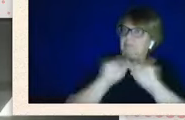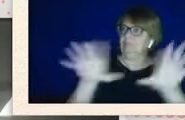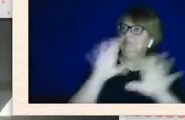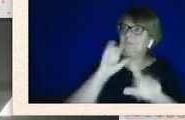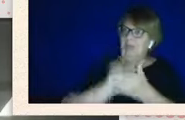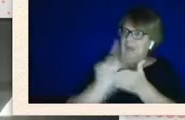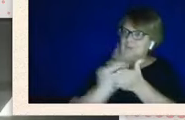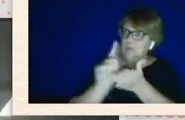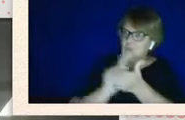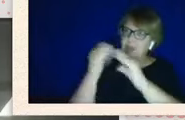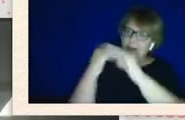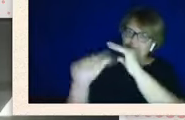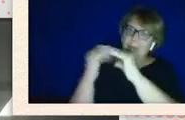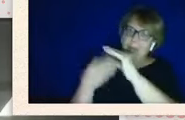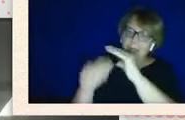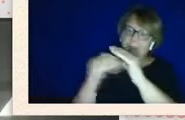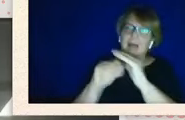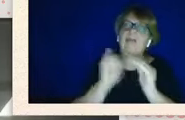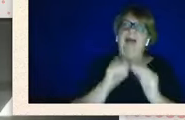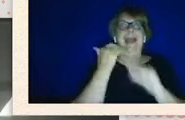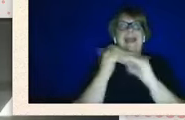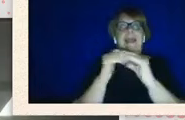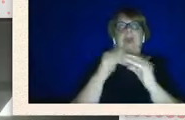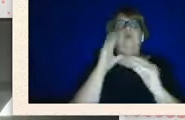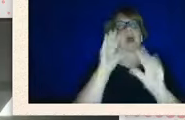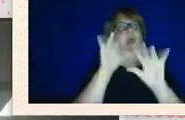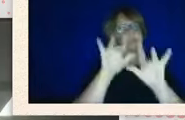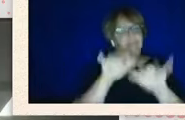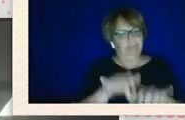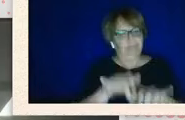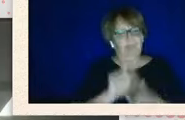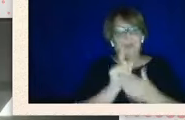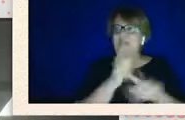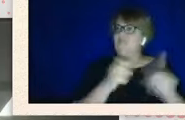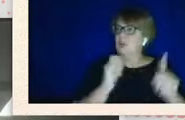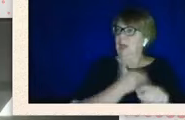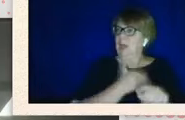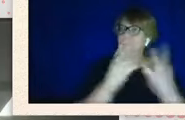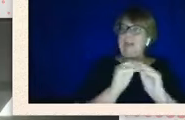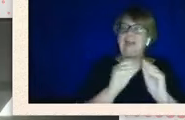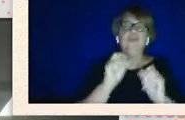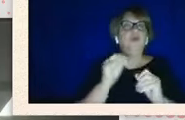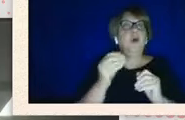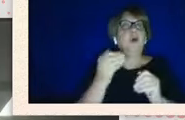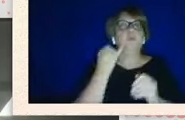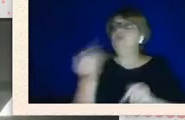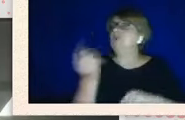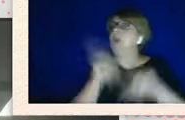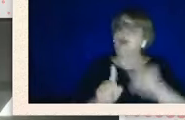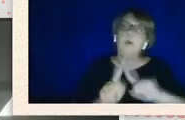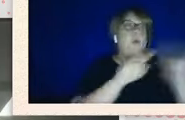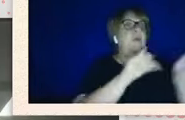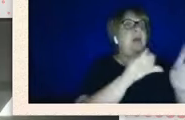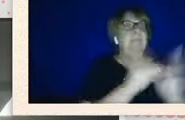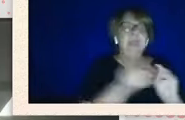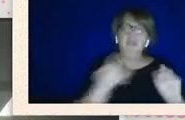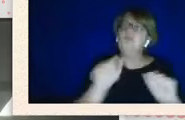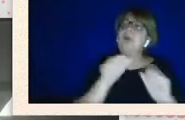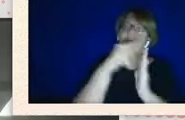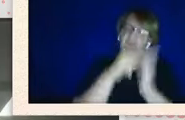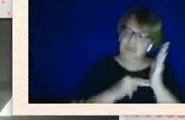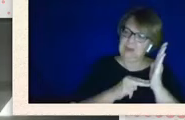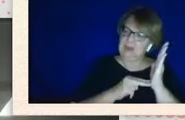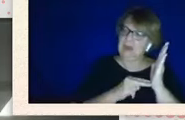these emails, we're going to put all the minutes from our meetings. So even if you can't attend the meetings, you can read or listen